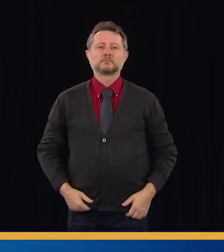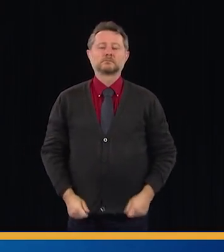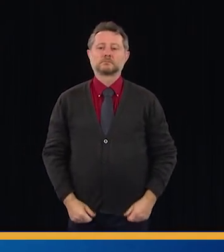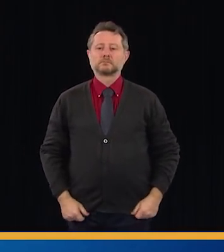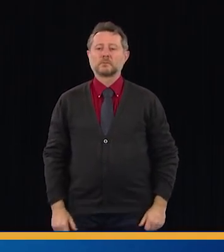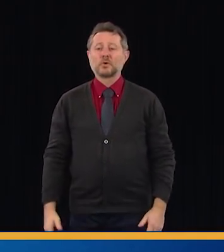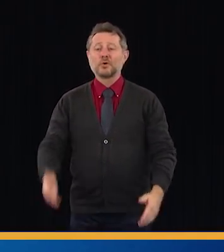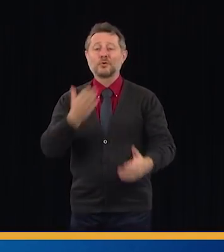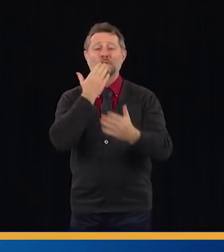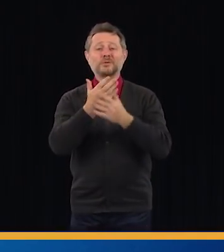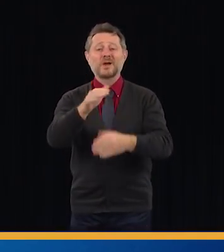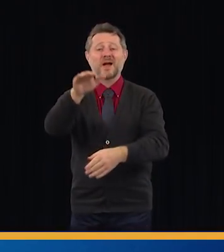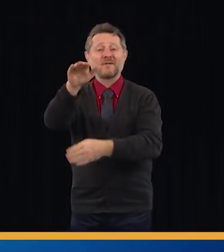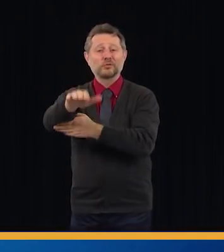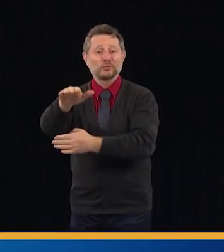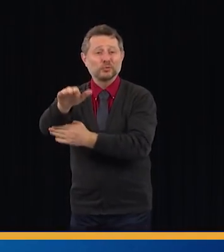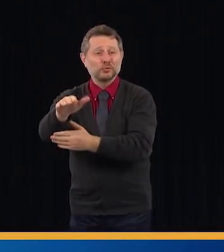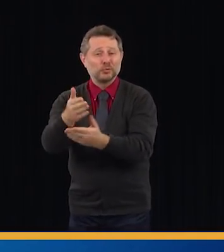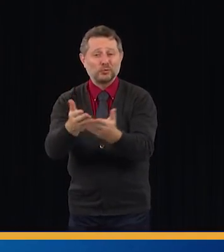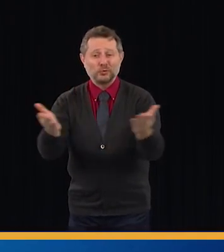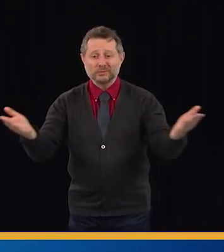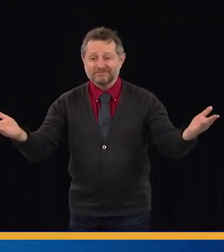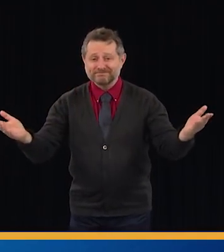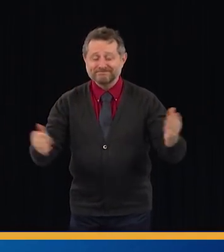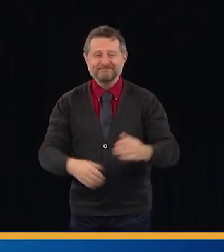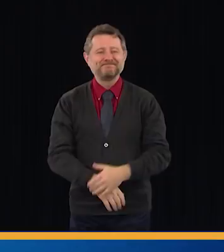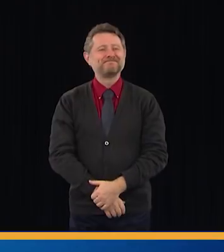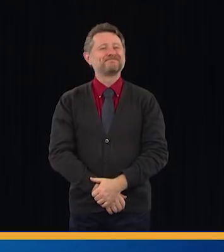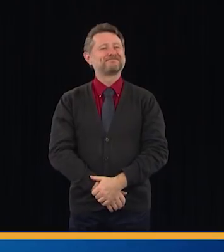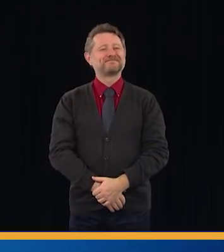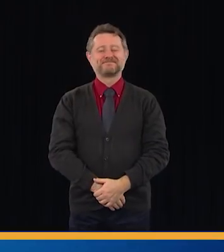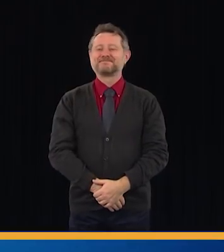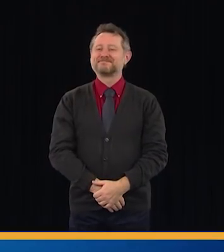Good afternoon to everyone.